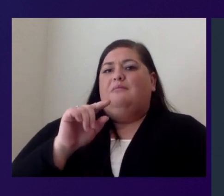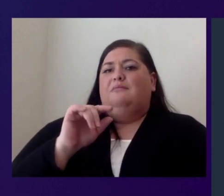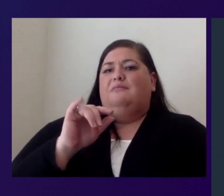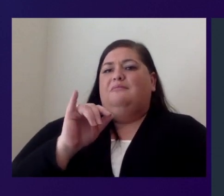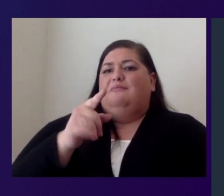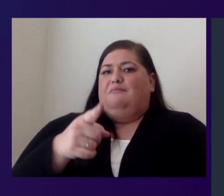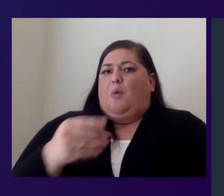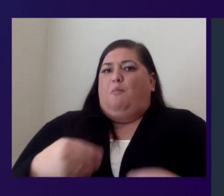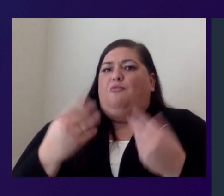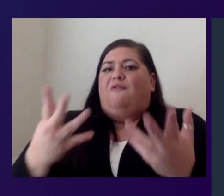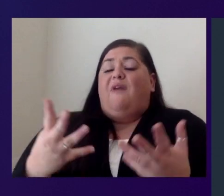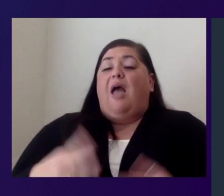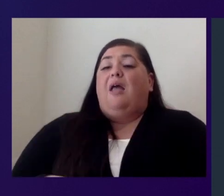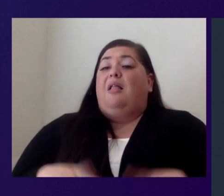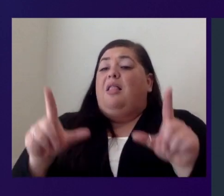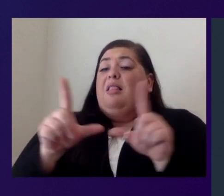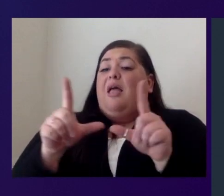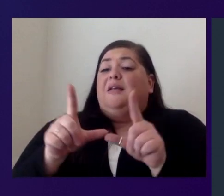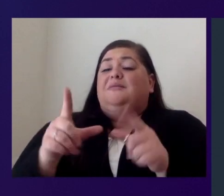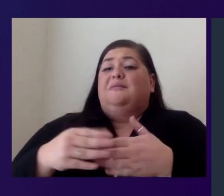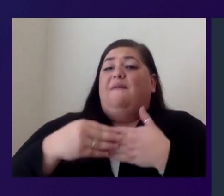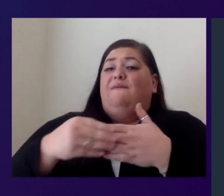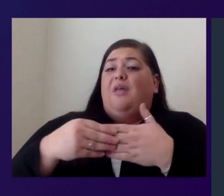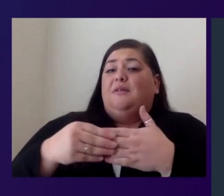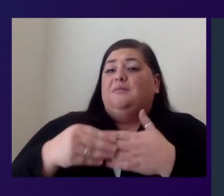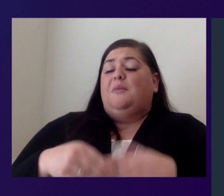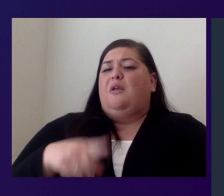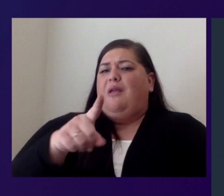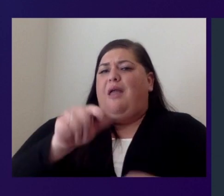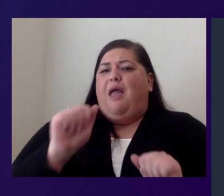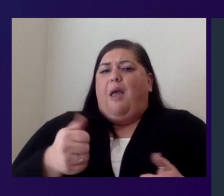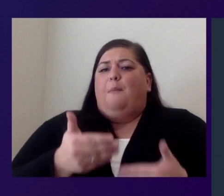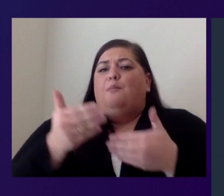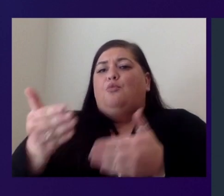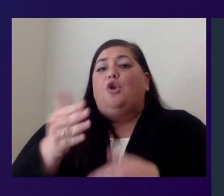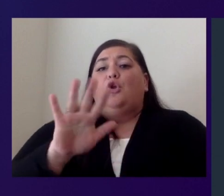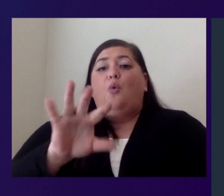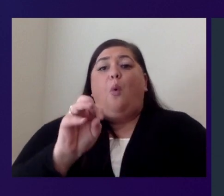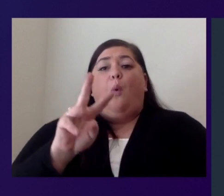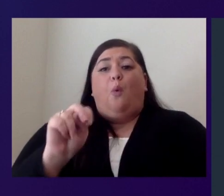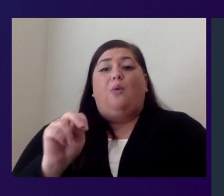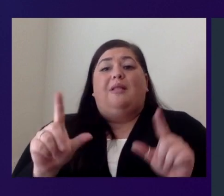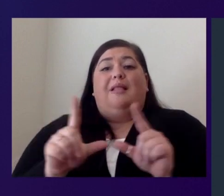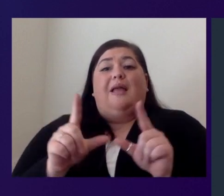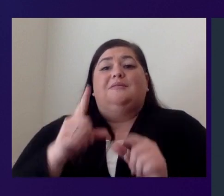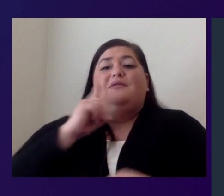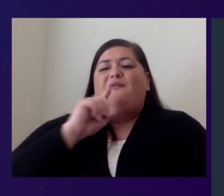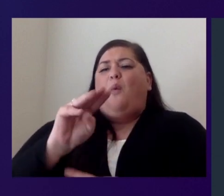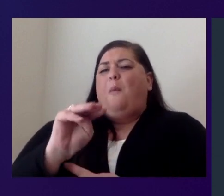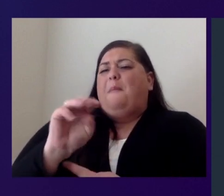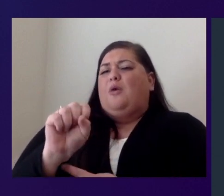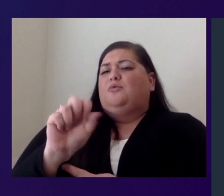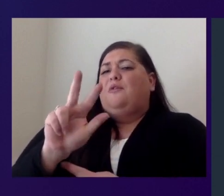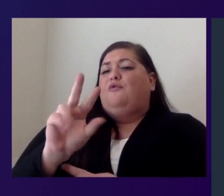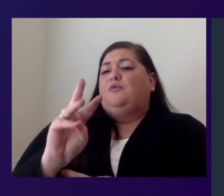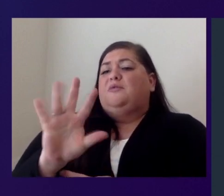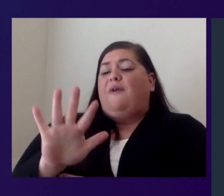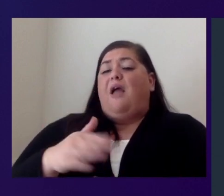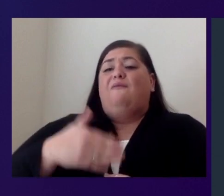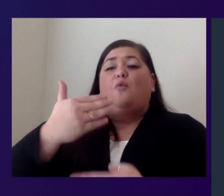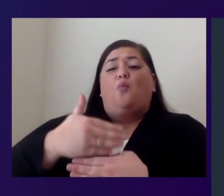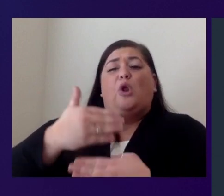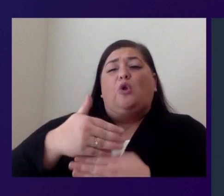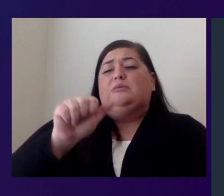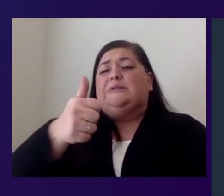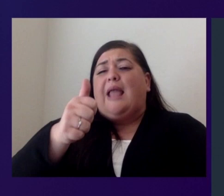On licensing flexibility, as I mentioned, you get to bring your own license for Microsoft 365. That includes Windows 10 or Windows 11.